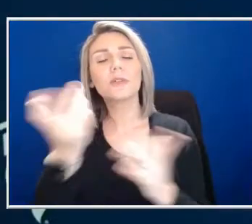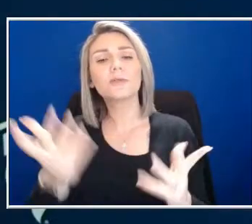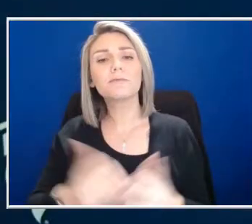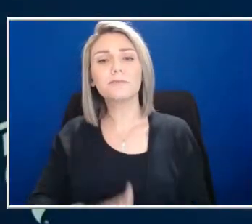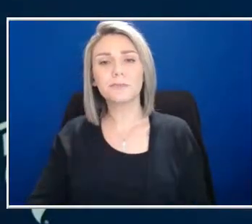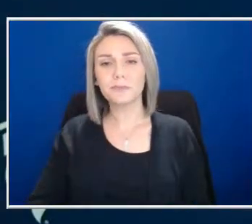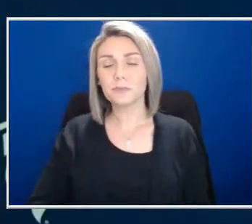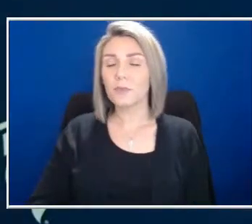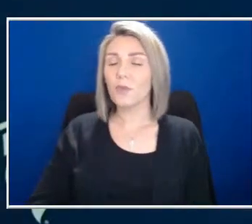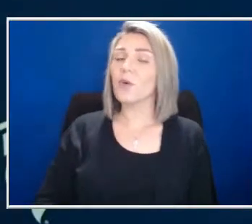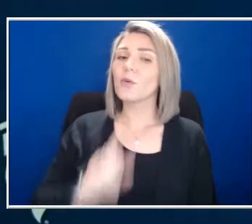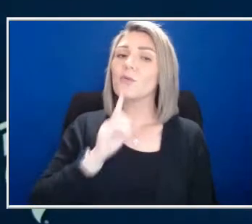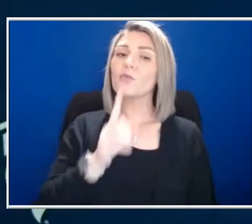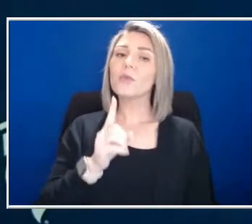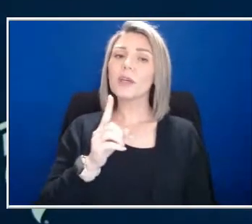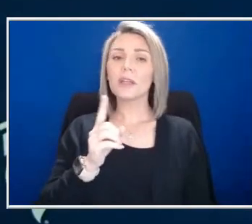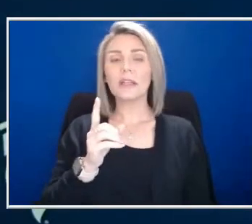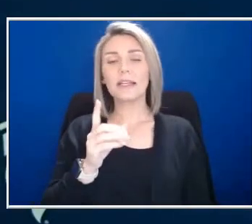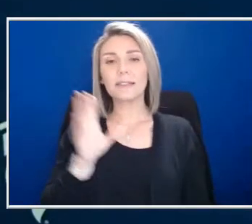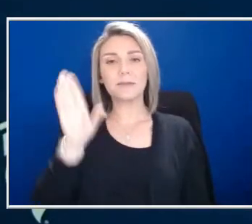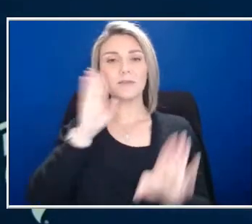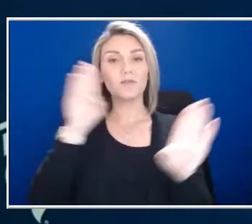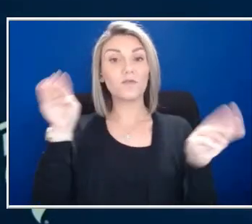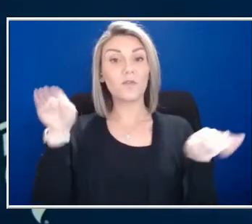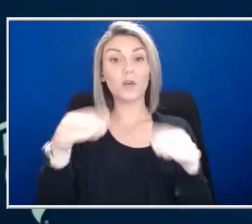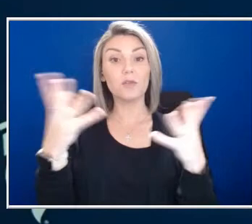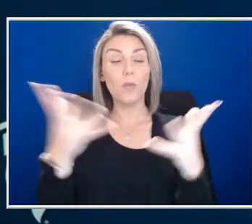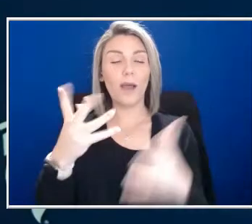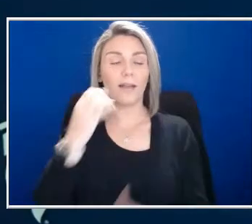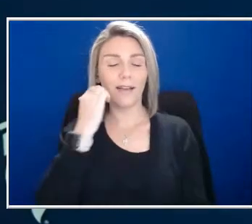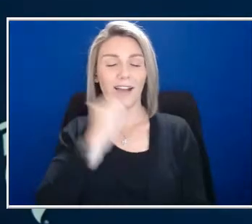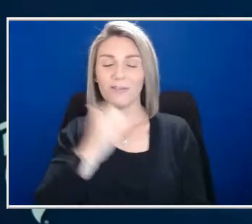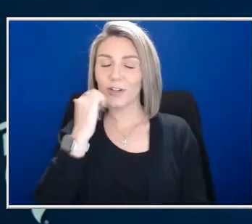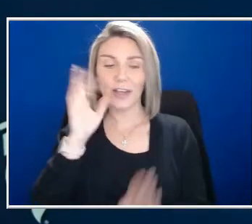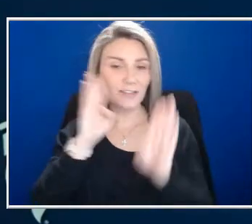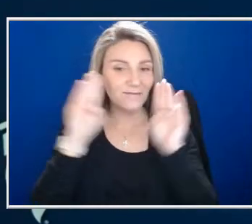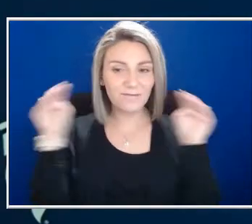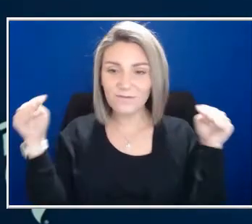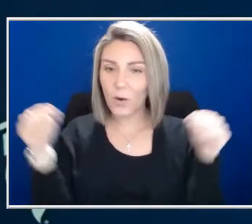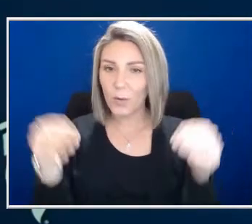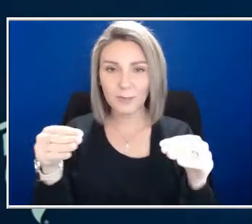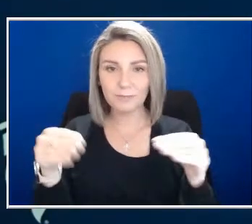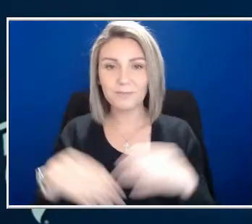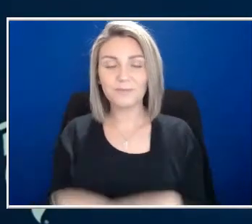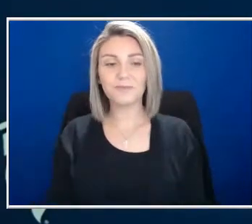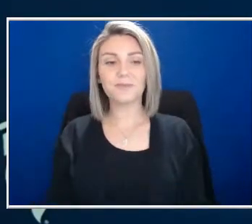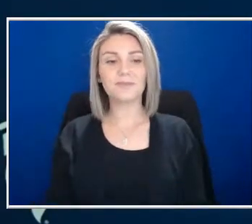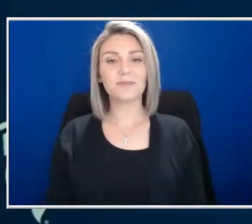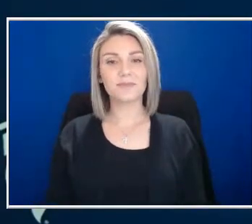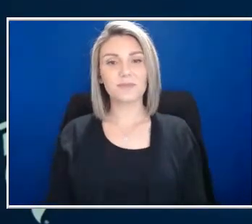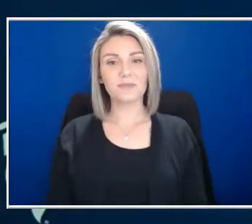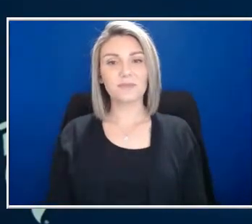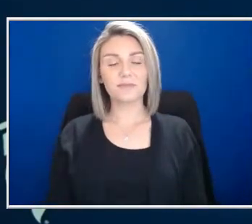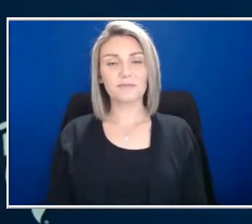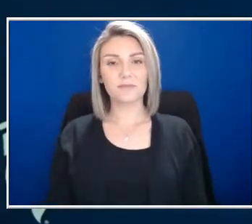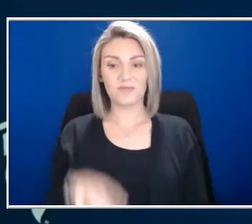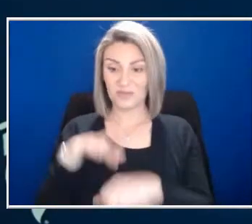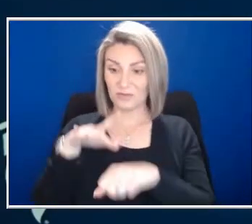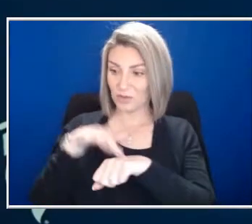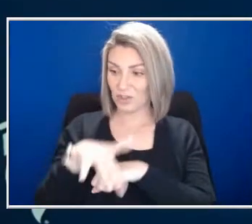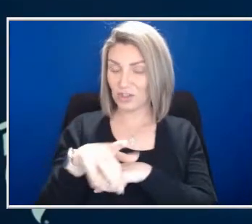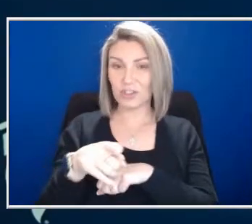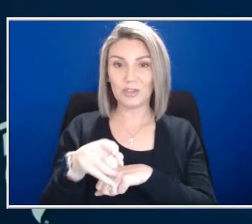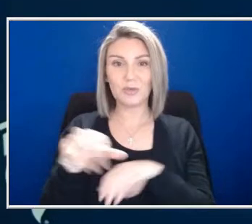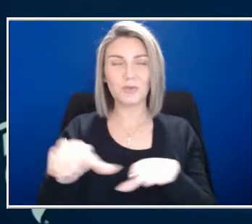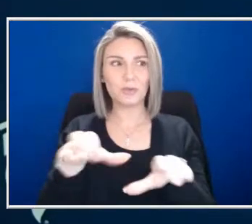mean, really, it's focusing on every day. pretty early, you do an accounting pretty